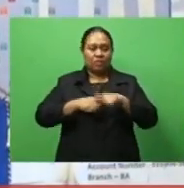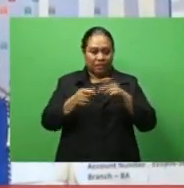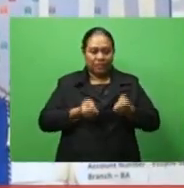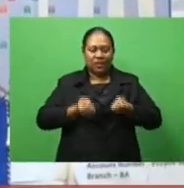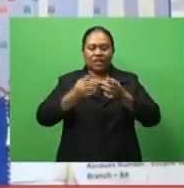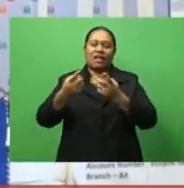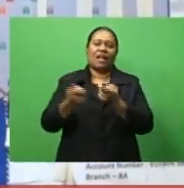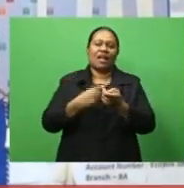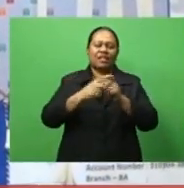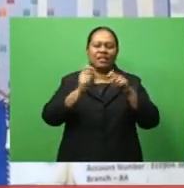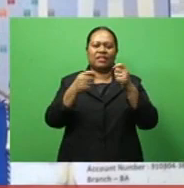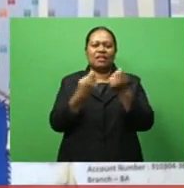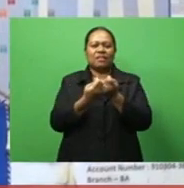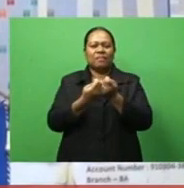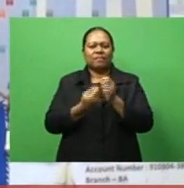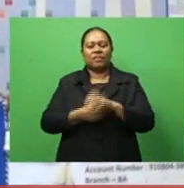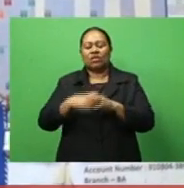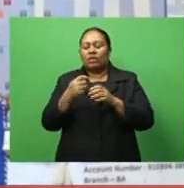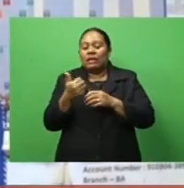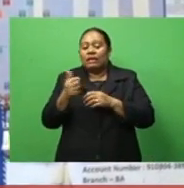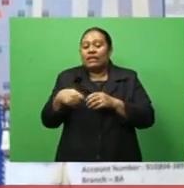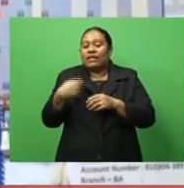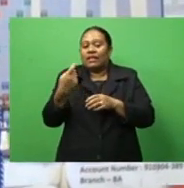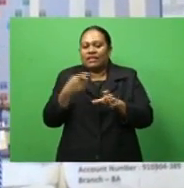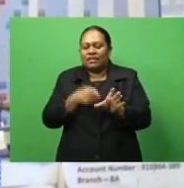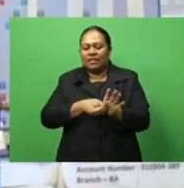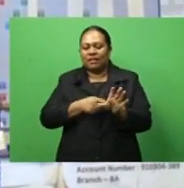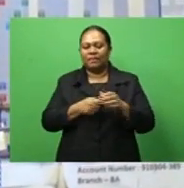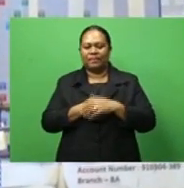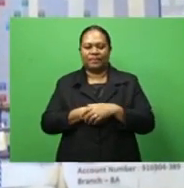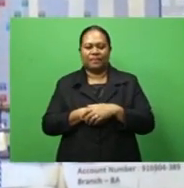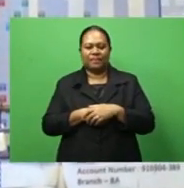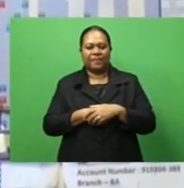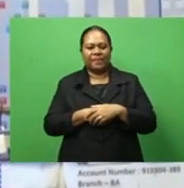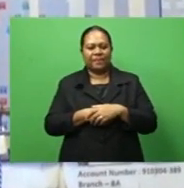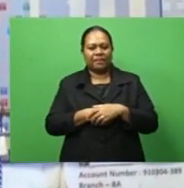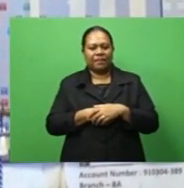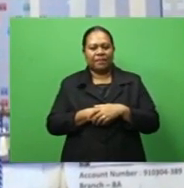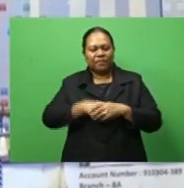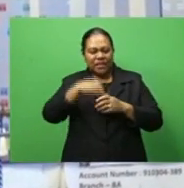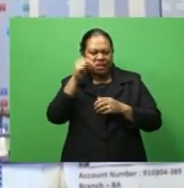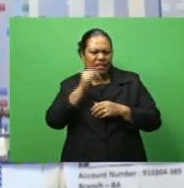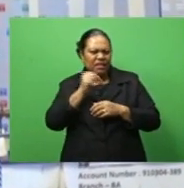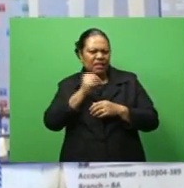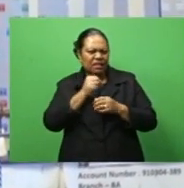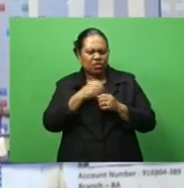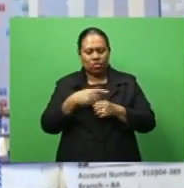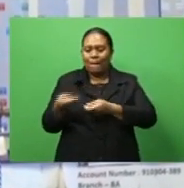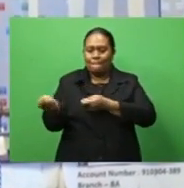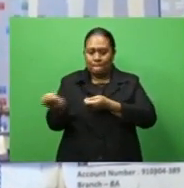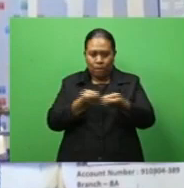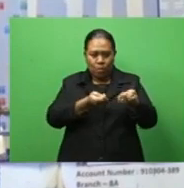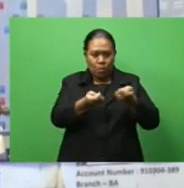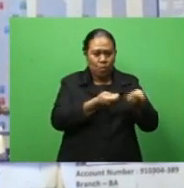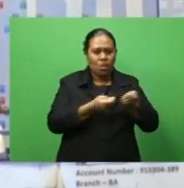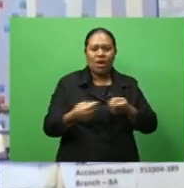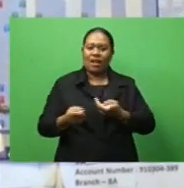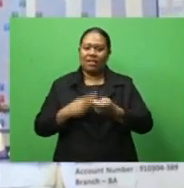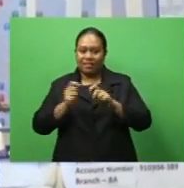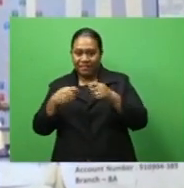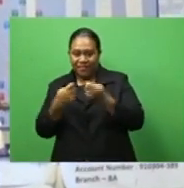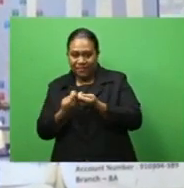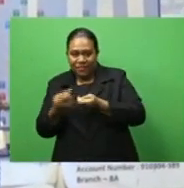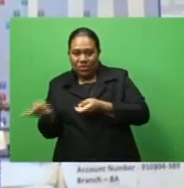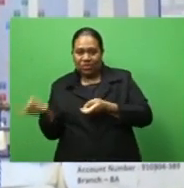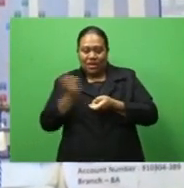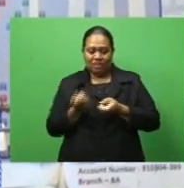teams early next year, and in view of that, we need to get these athletes to play the maximum